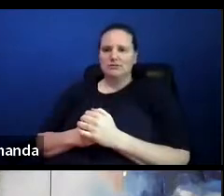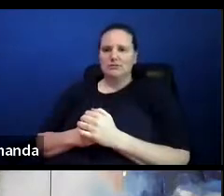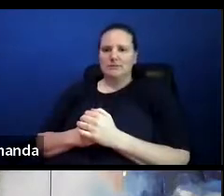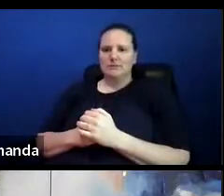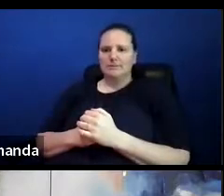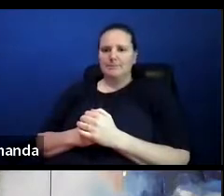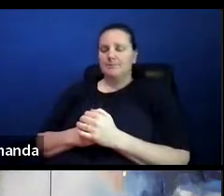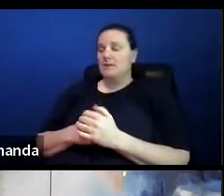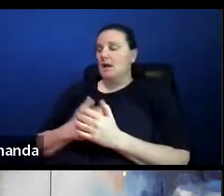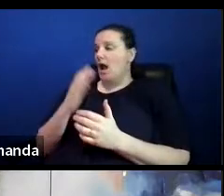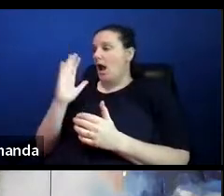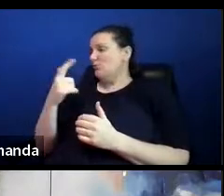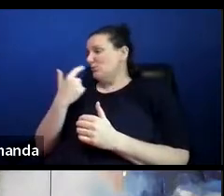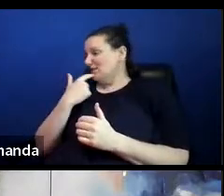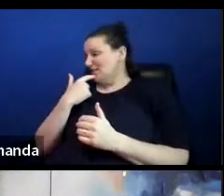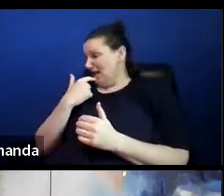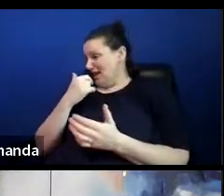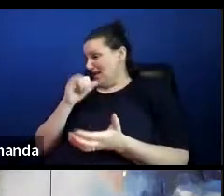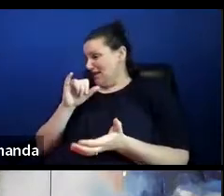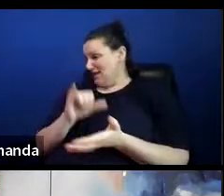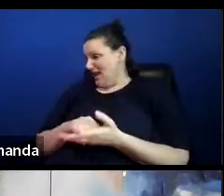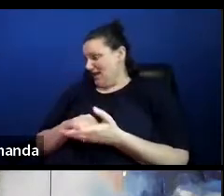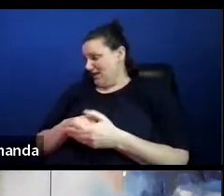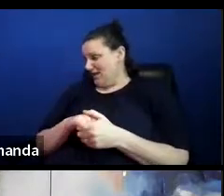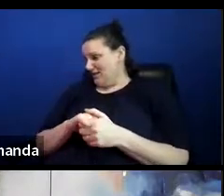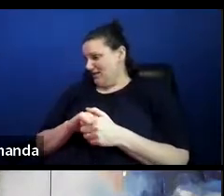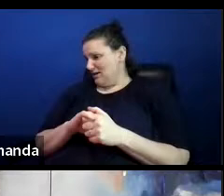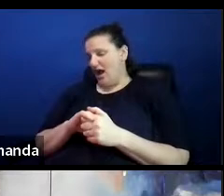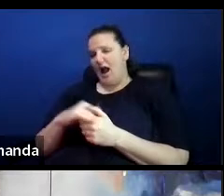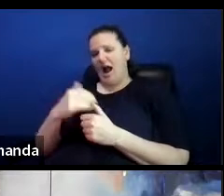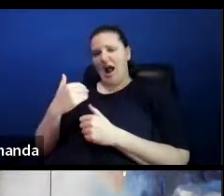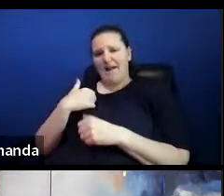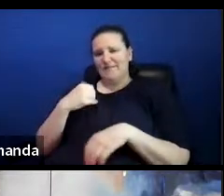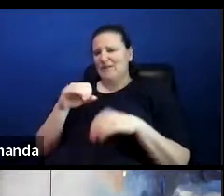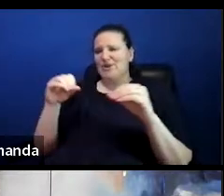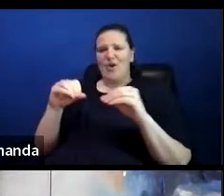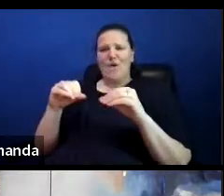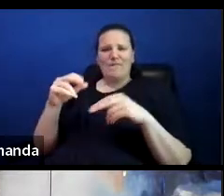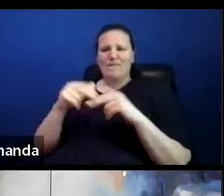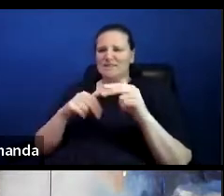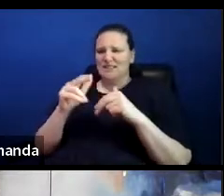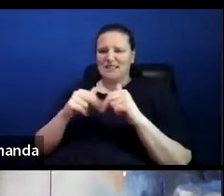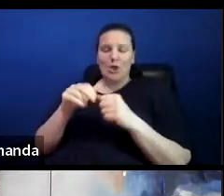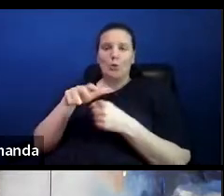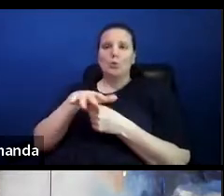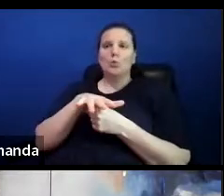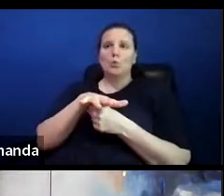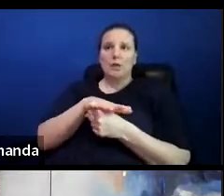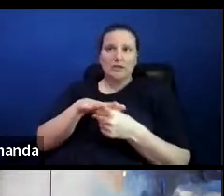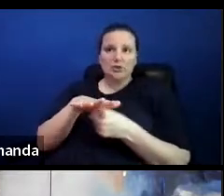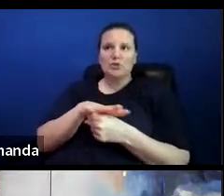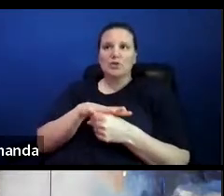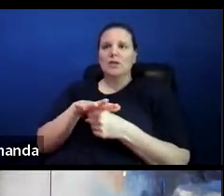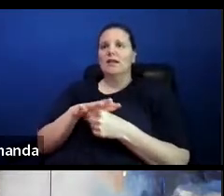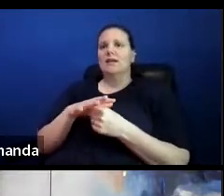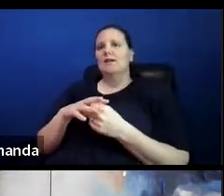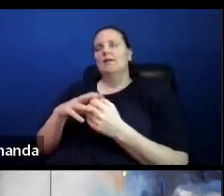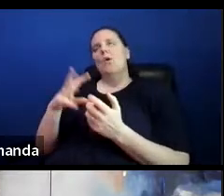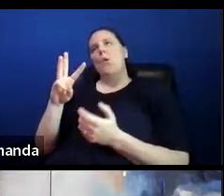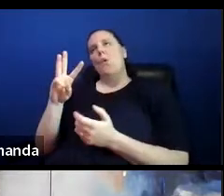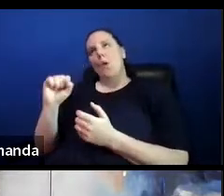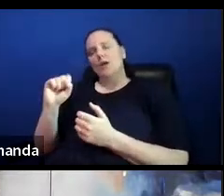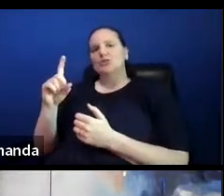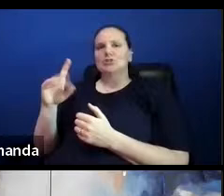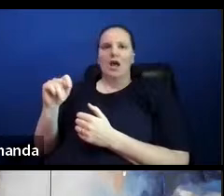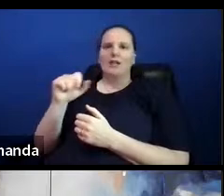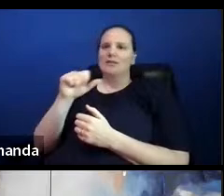What I would say is that there are no facilities regionally that put, or WashDOT does